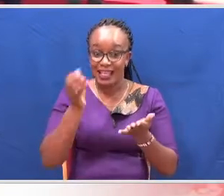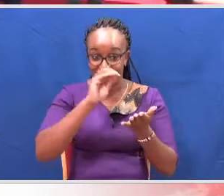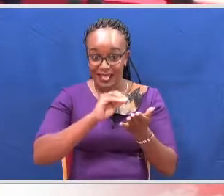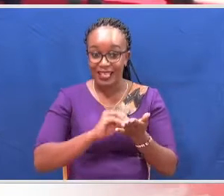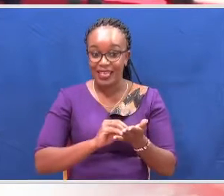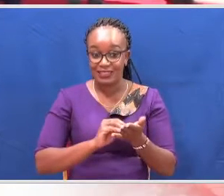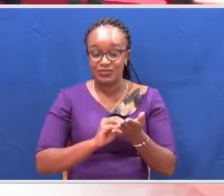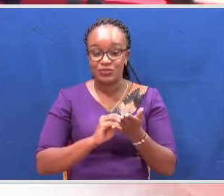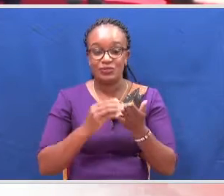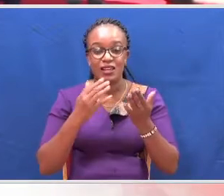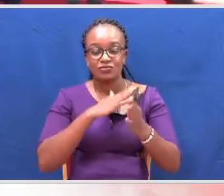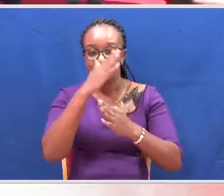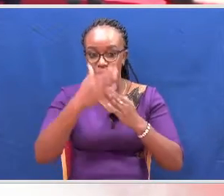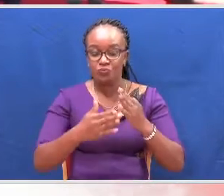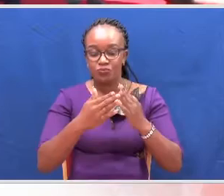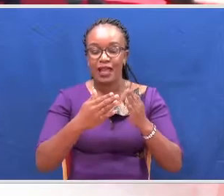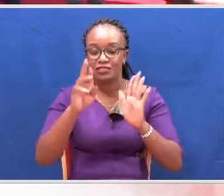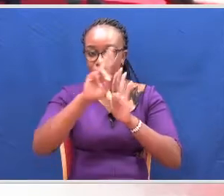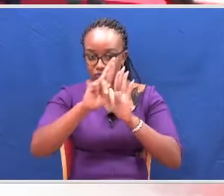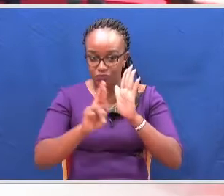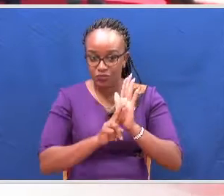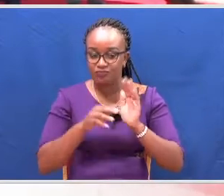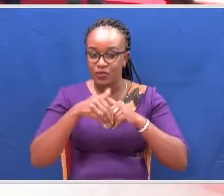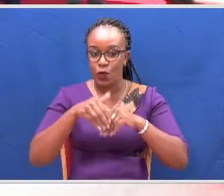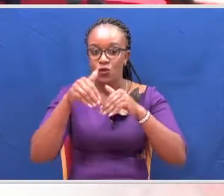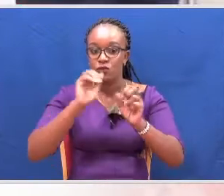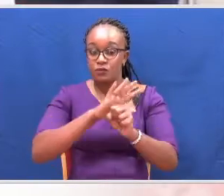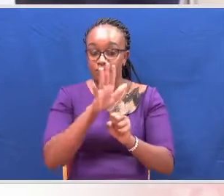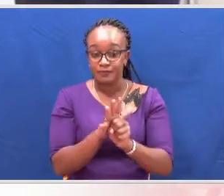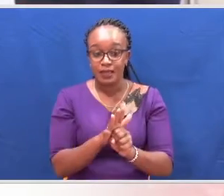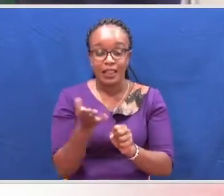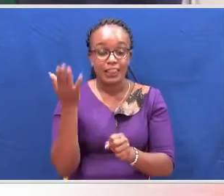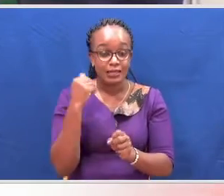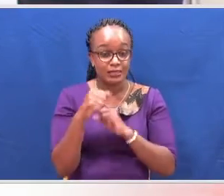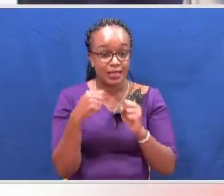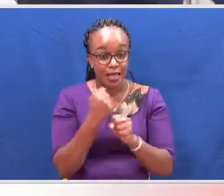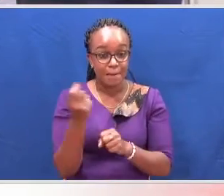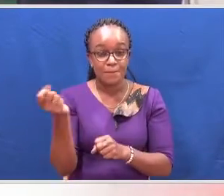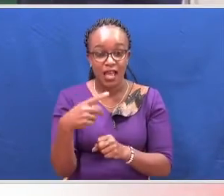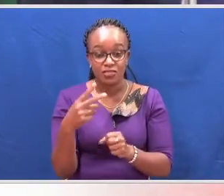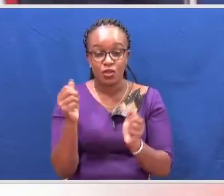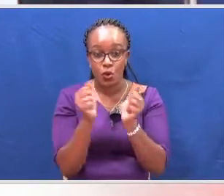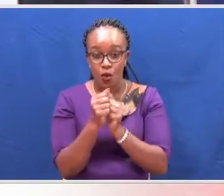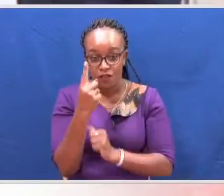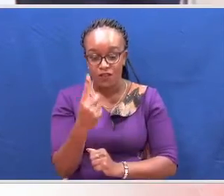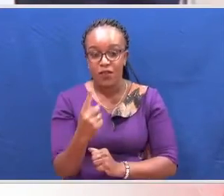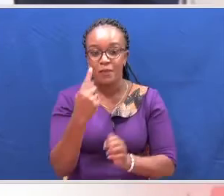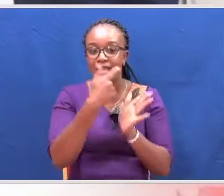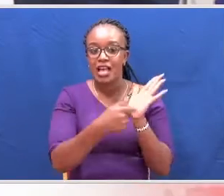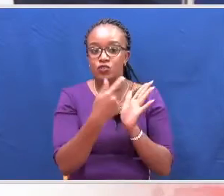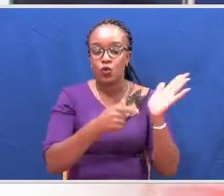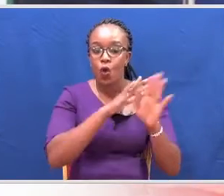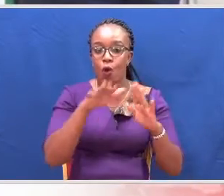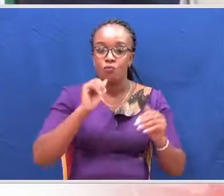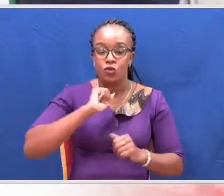the anti-COVID-19 measures. The mode of recovery. In November last year, President Kenyatta banned political and social gatherings